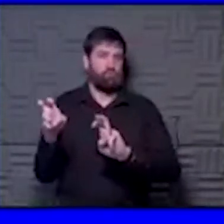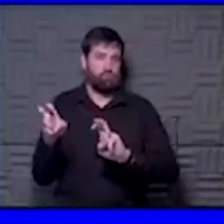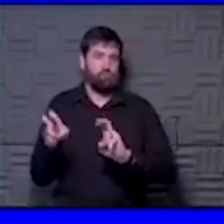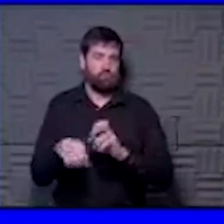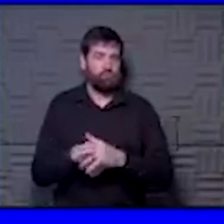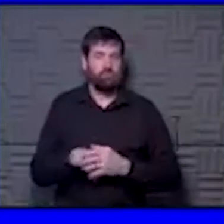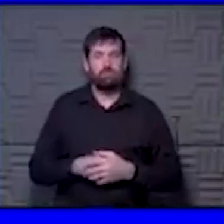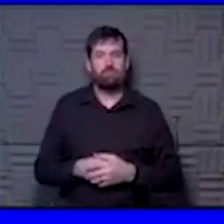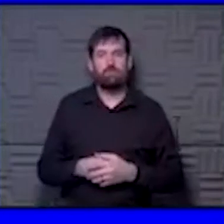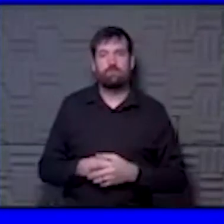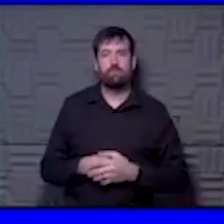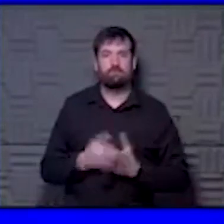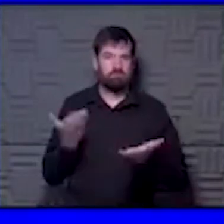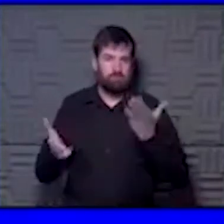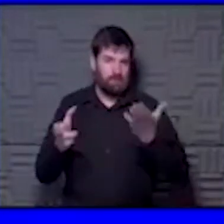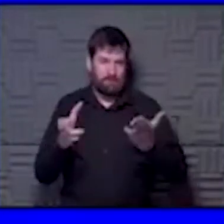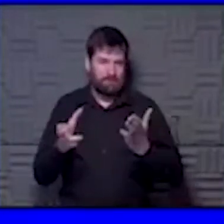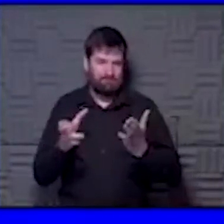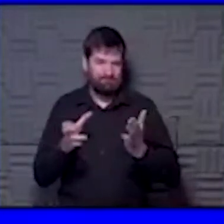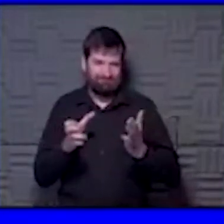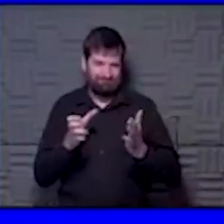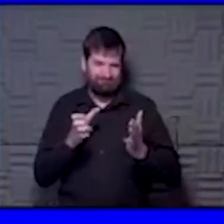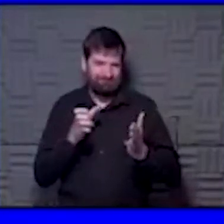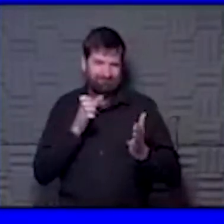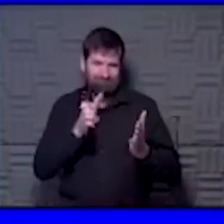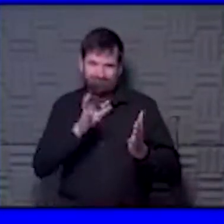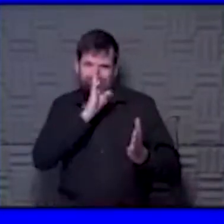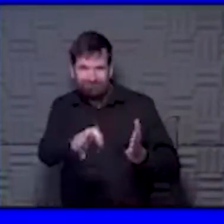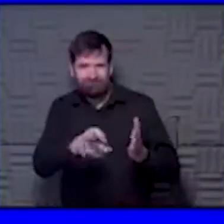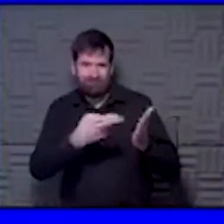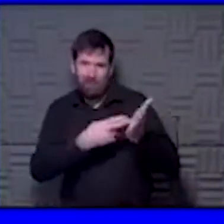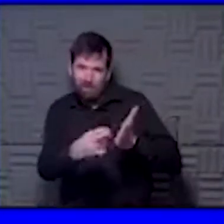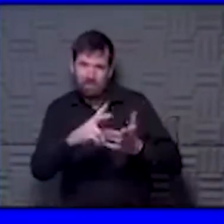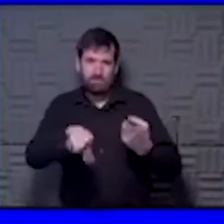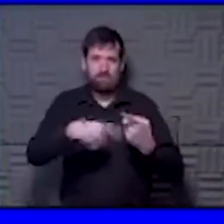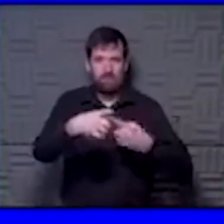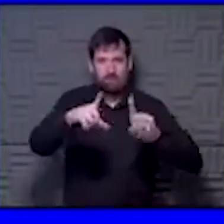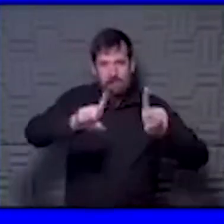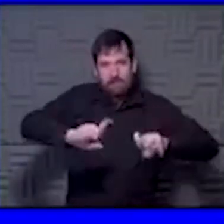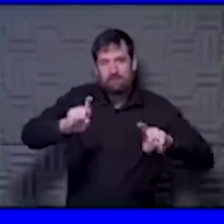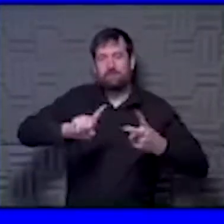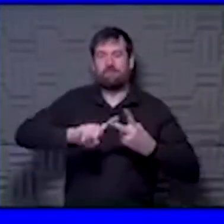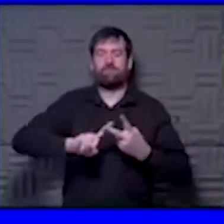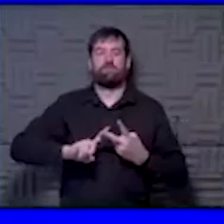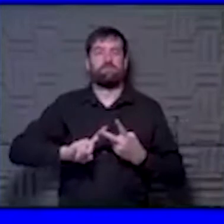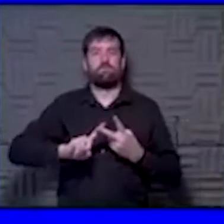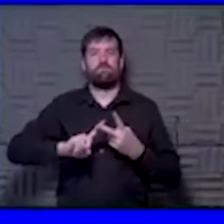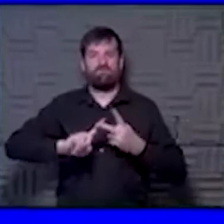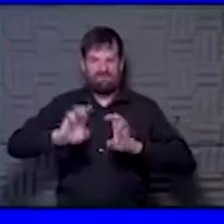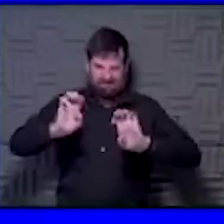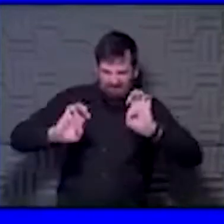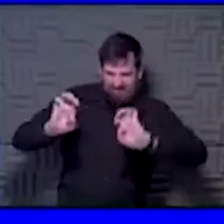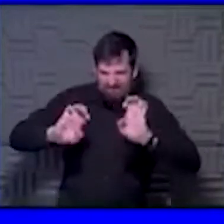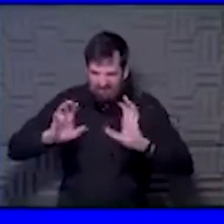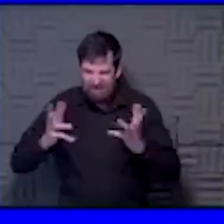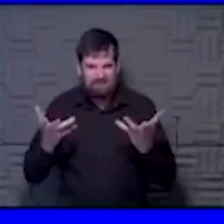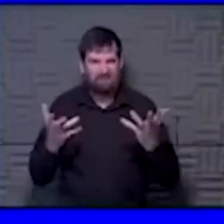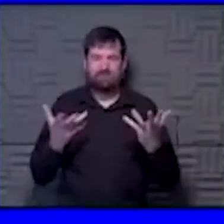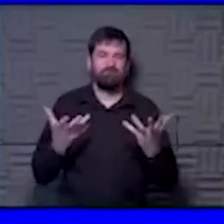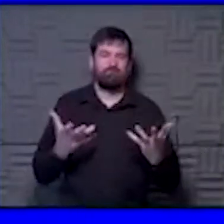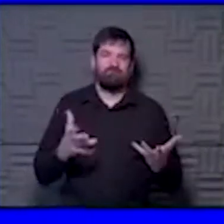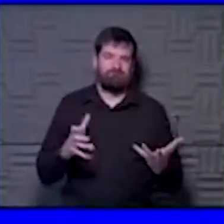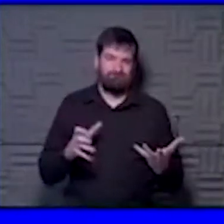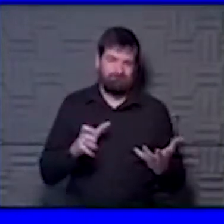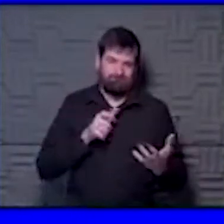not so honest means of going about doing testing and experimenting and all that. We will continue